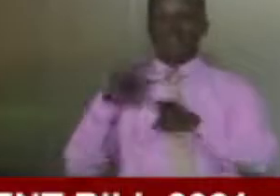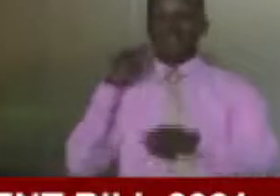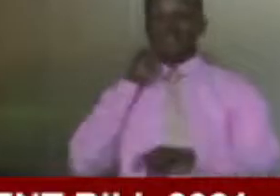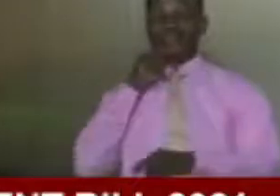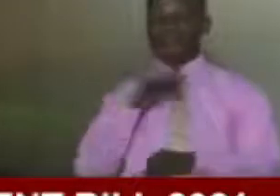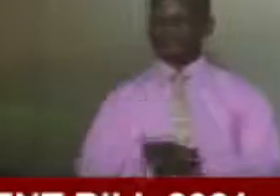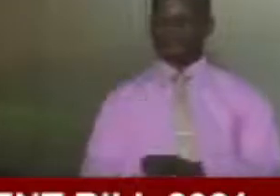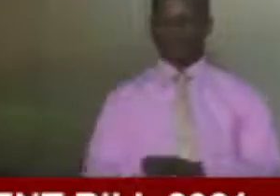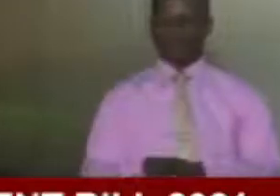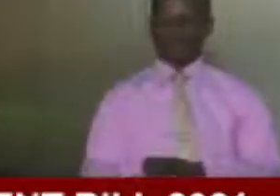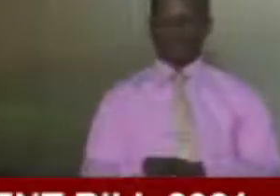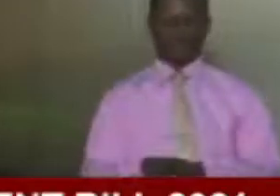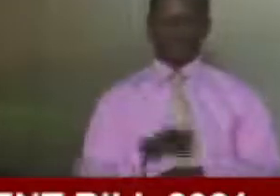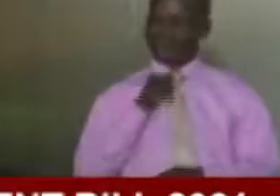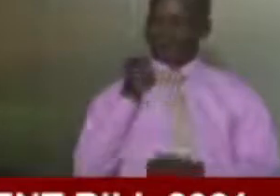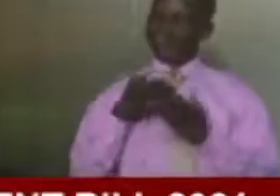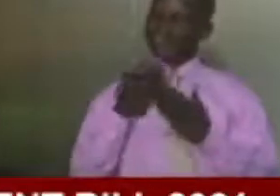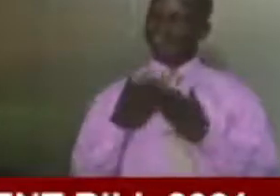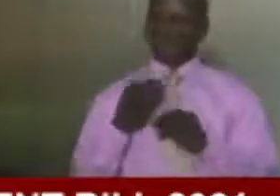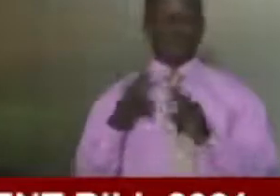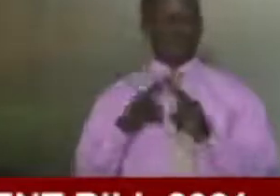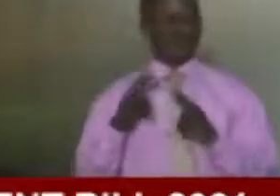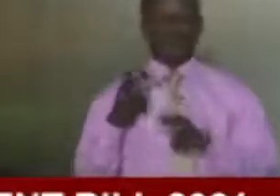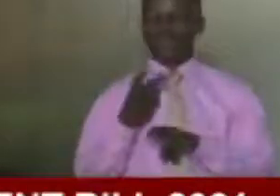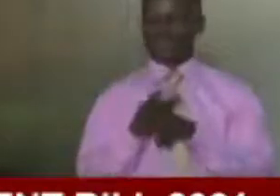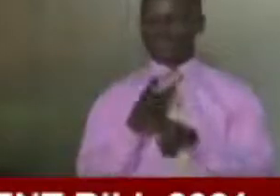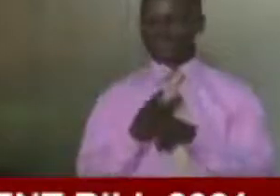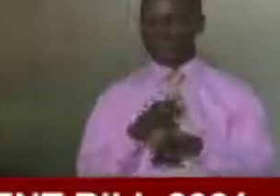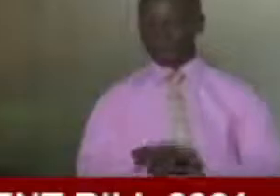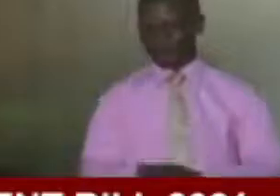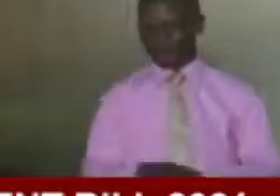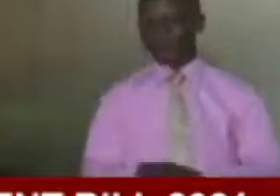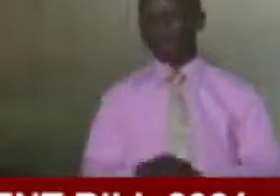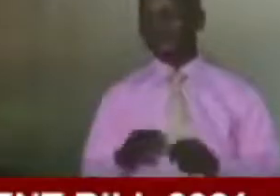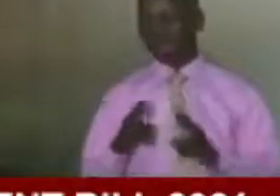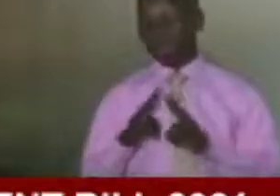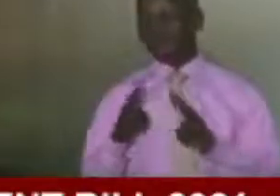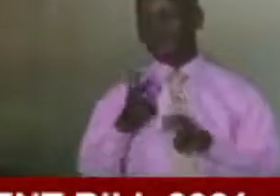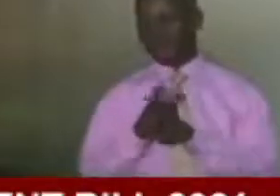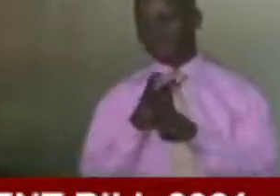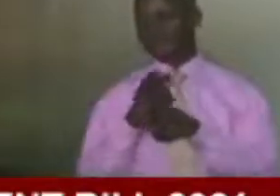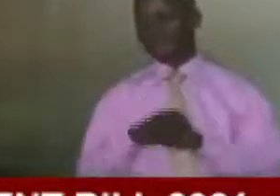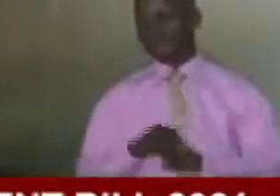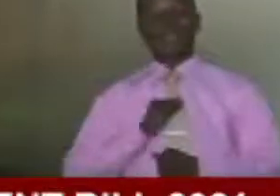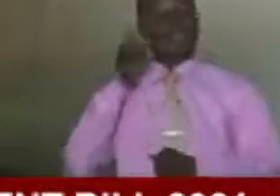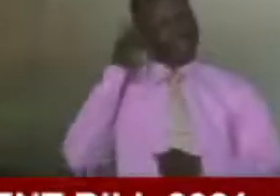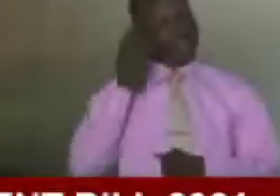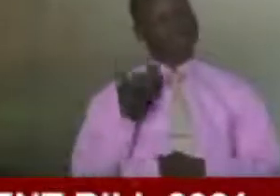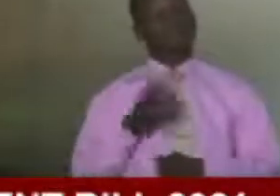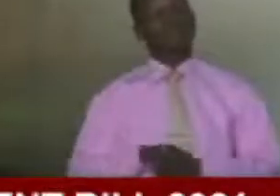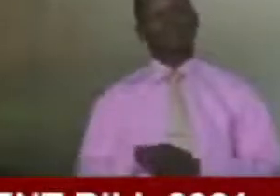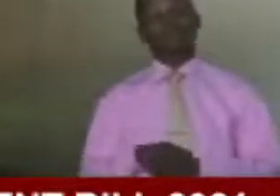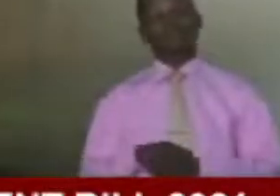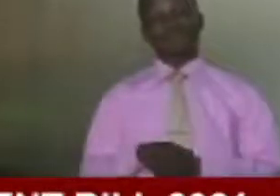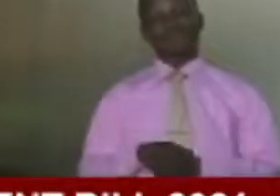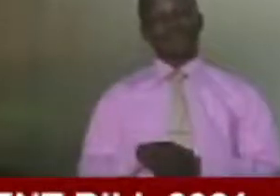thing. It's a very difficult thing, but it's doable. And I think both the chairman